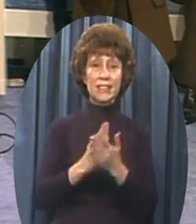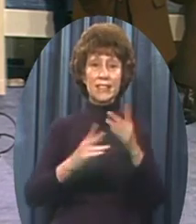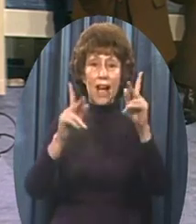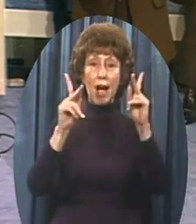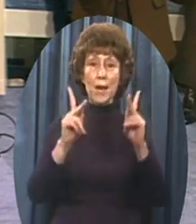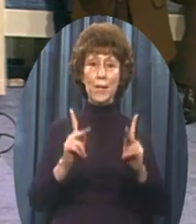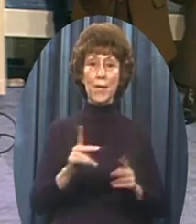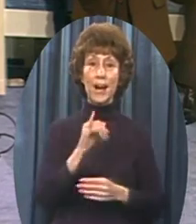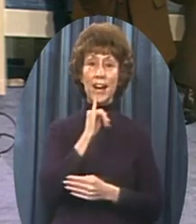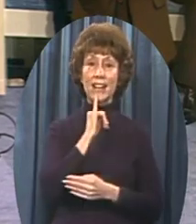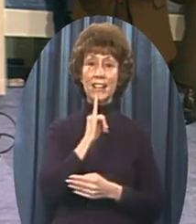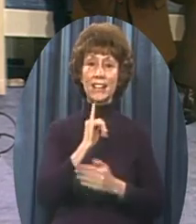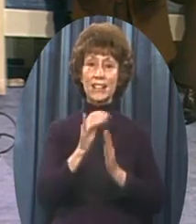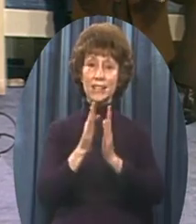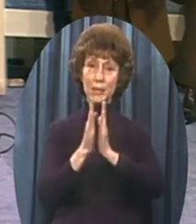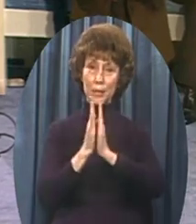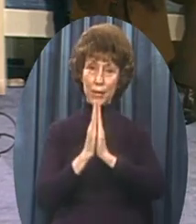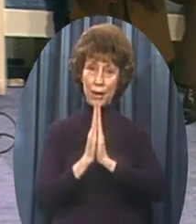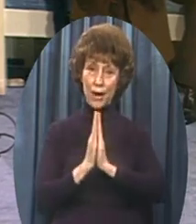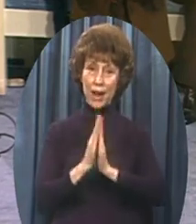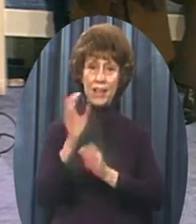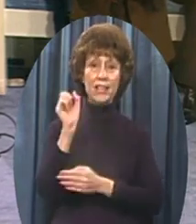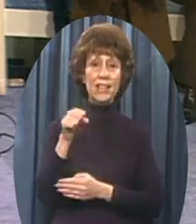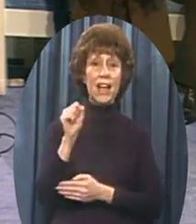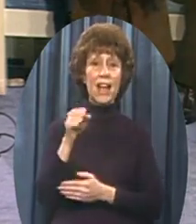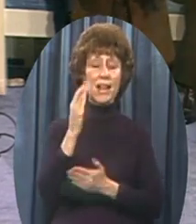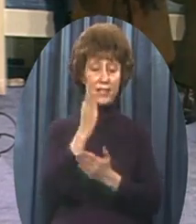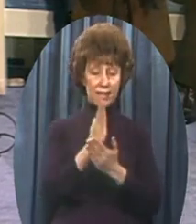someone is praying. Yes,